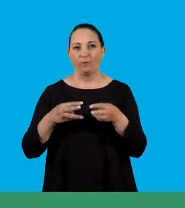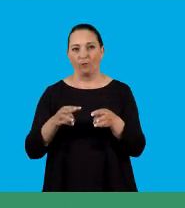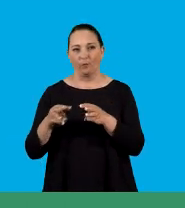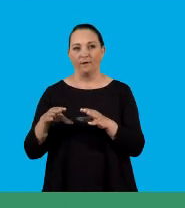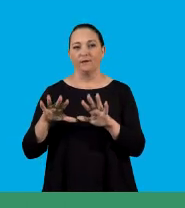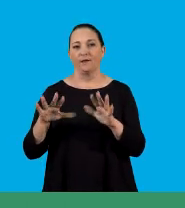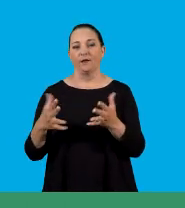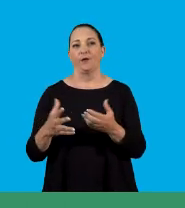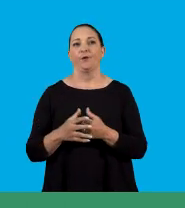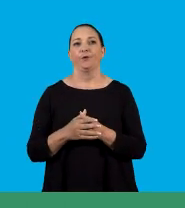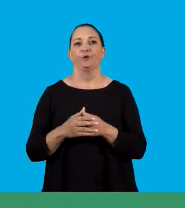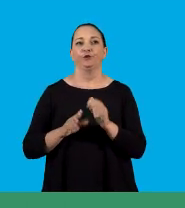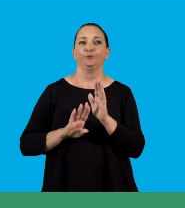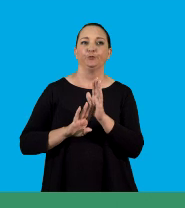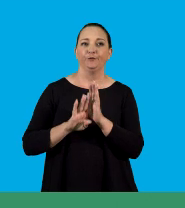to improve